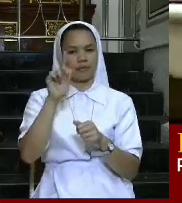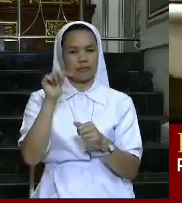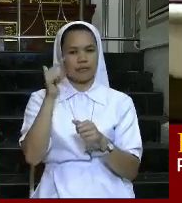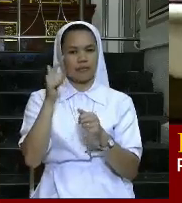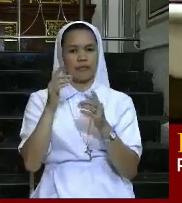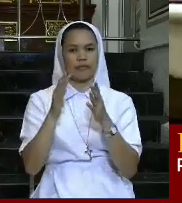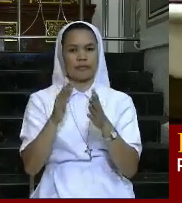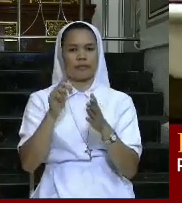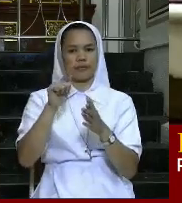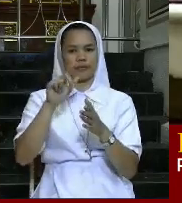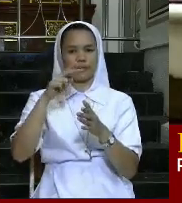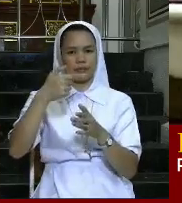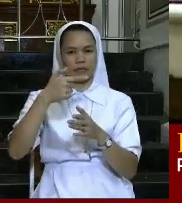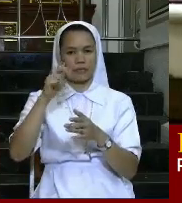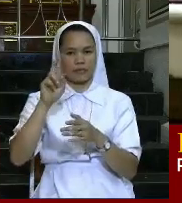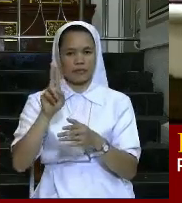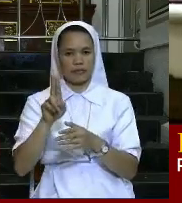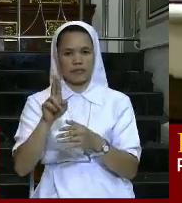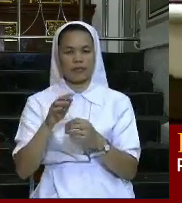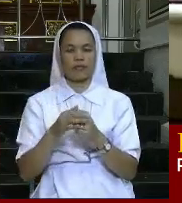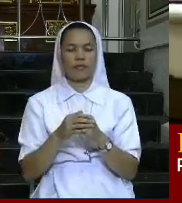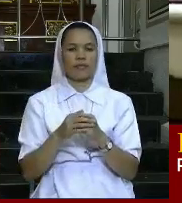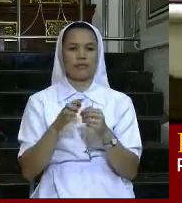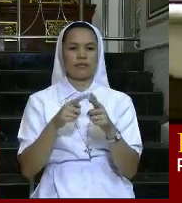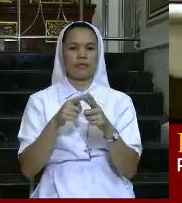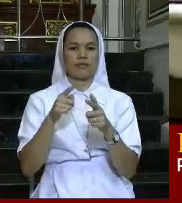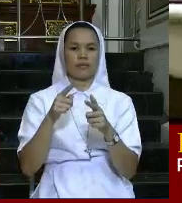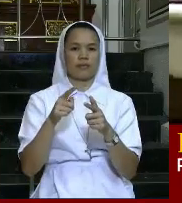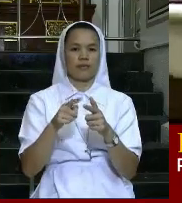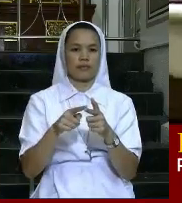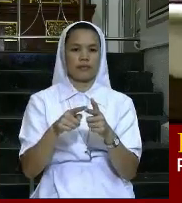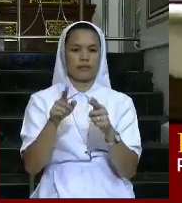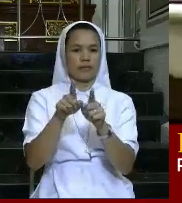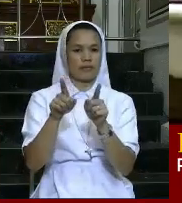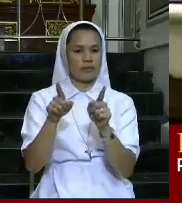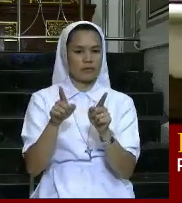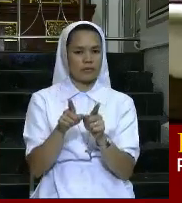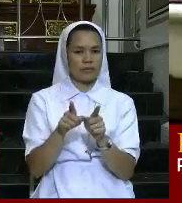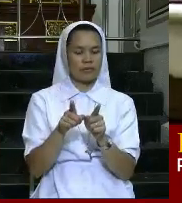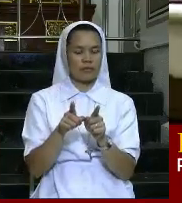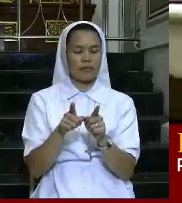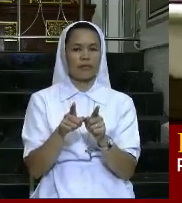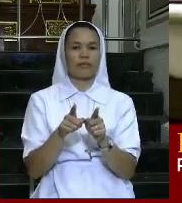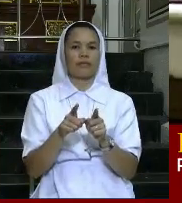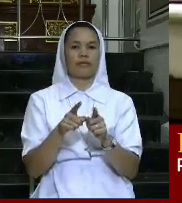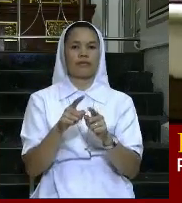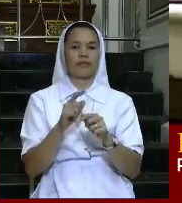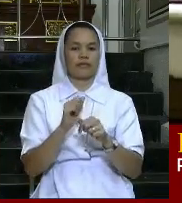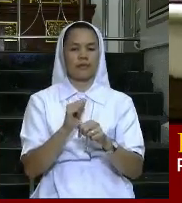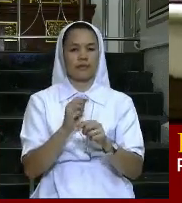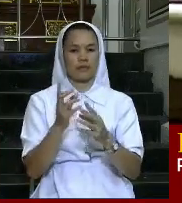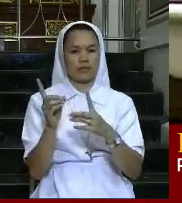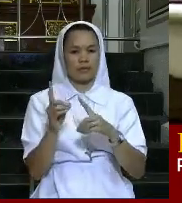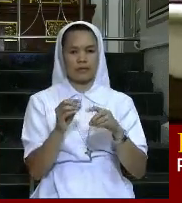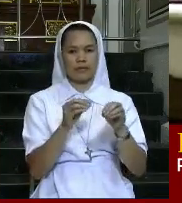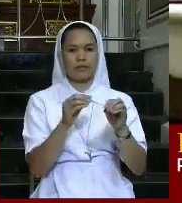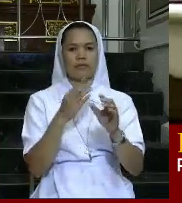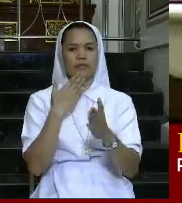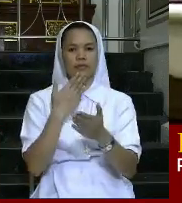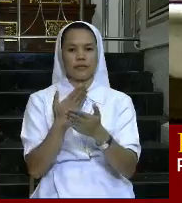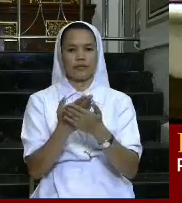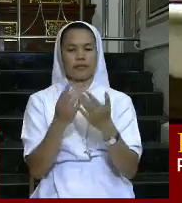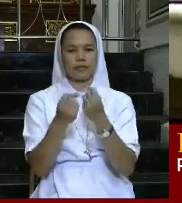and LGUs. This is also a concrete way of doing charity towards our